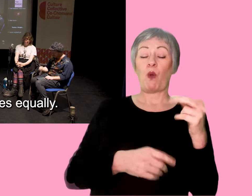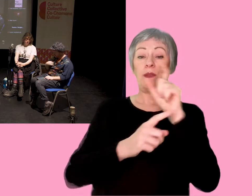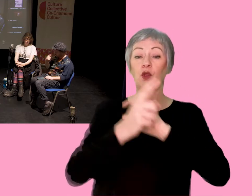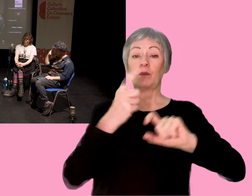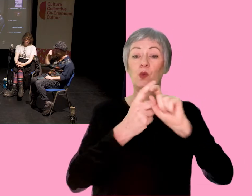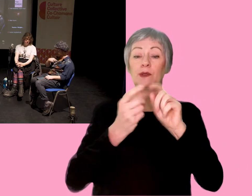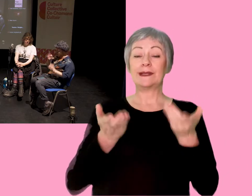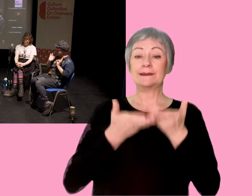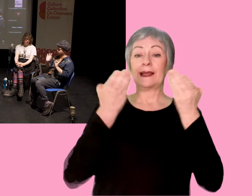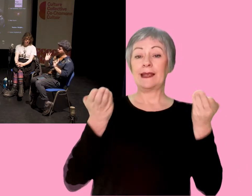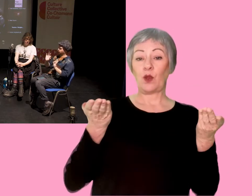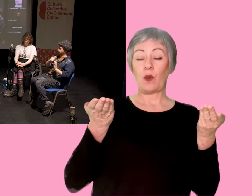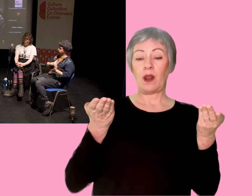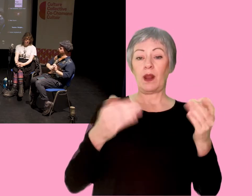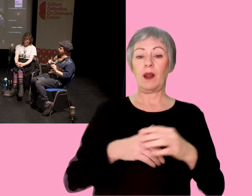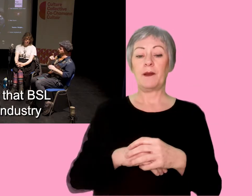equally.